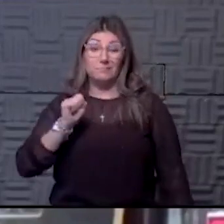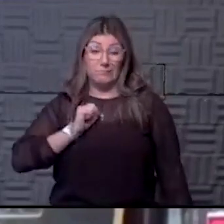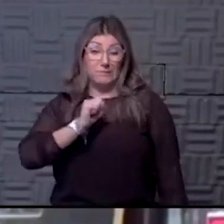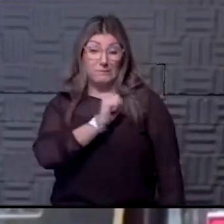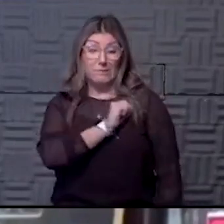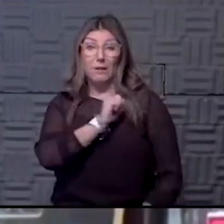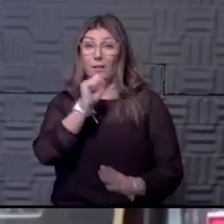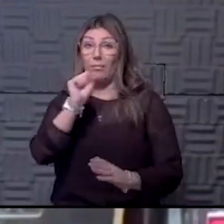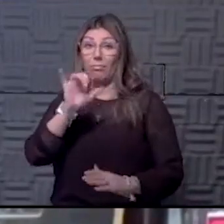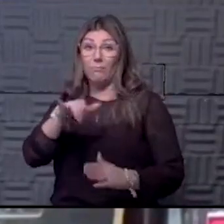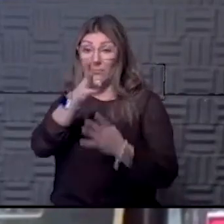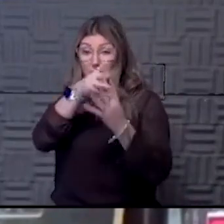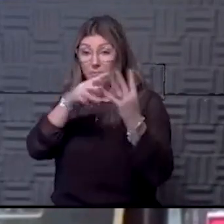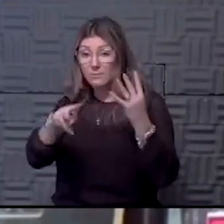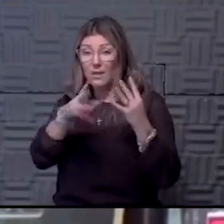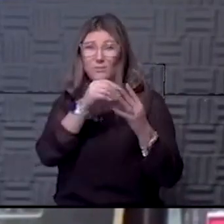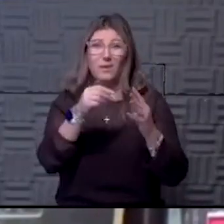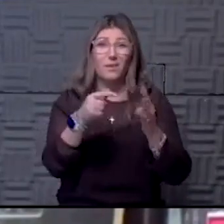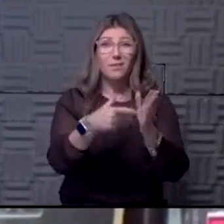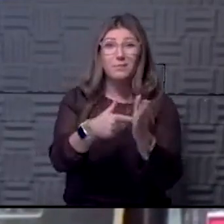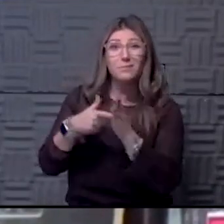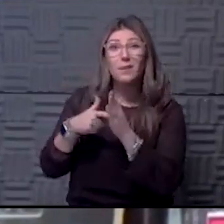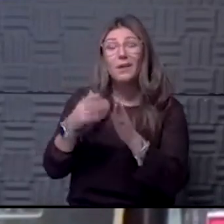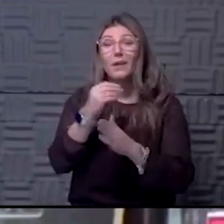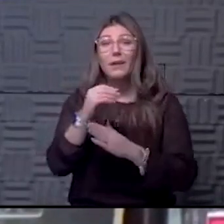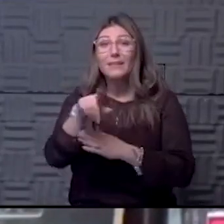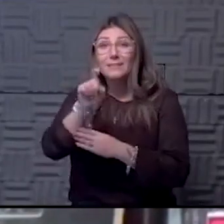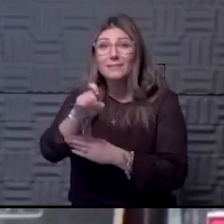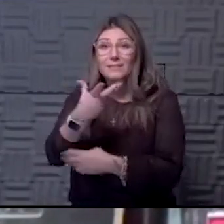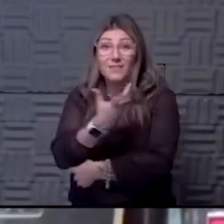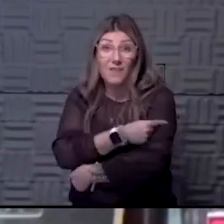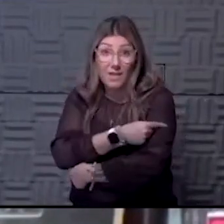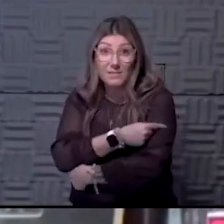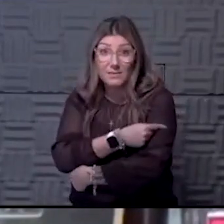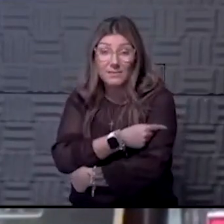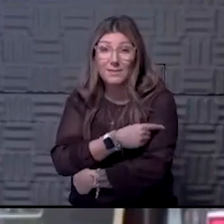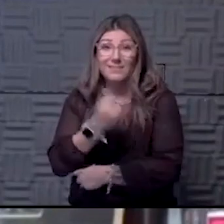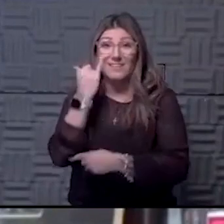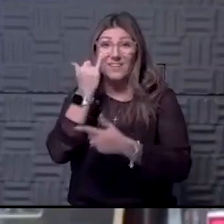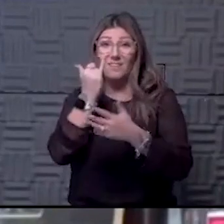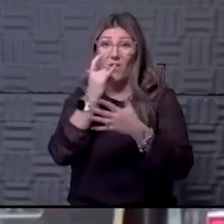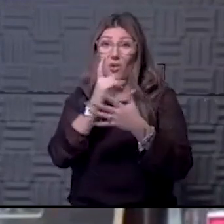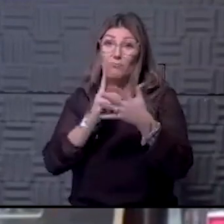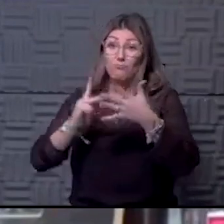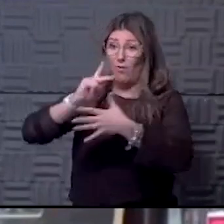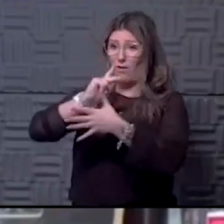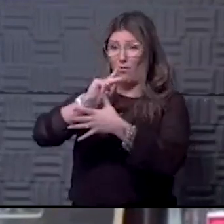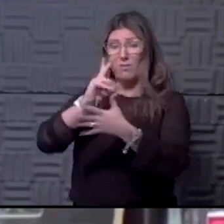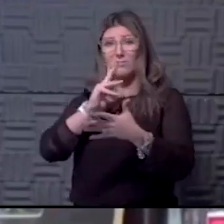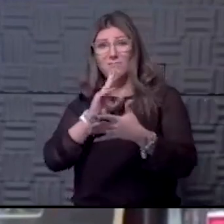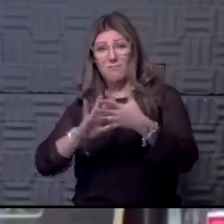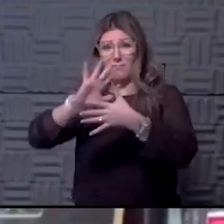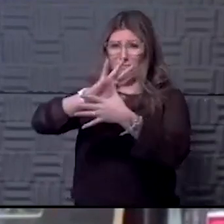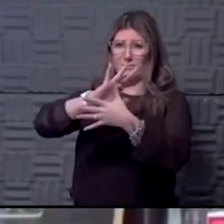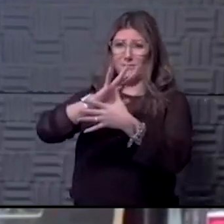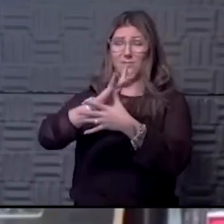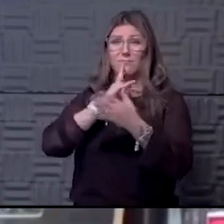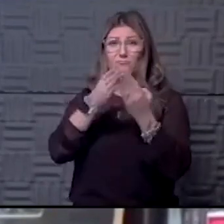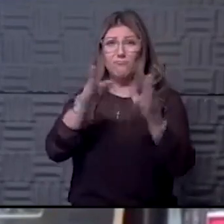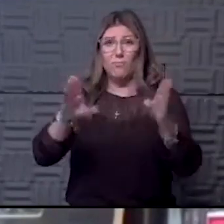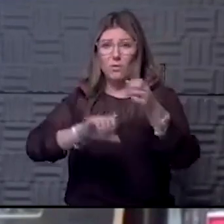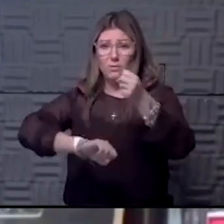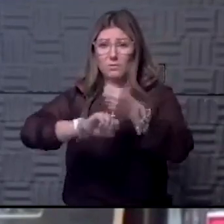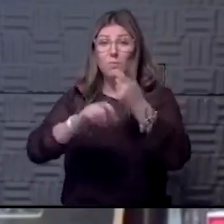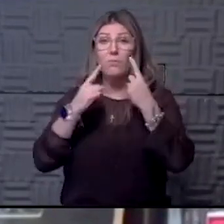it is, and the demand and necessity for vaccines, if we could prioritize something that is broadly supported and get it accomplished